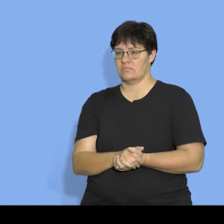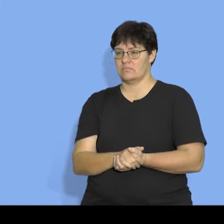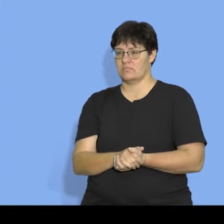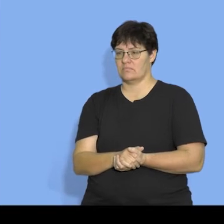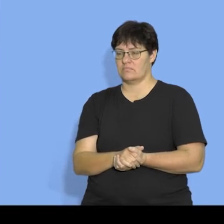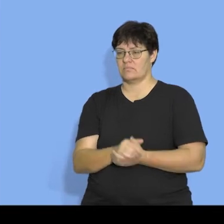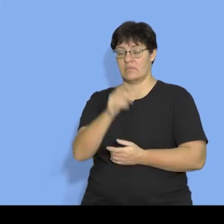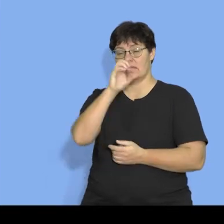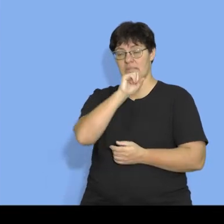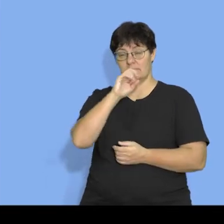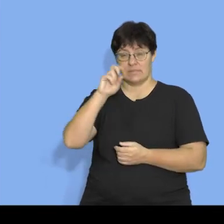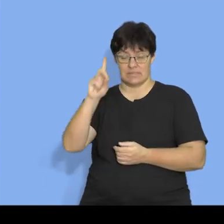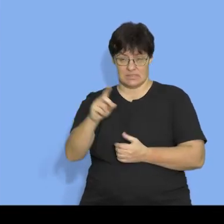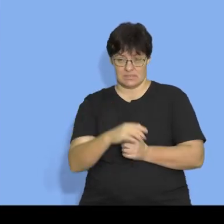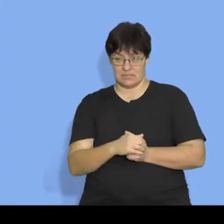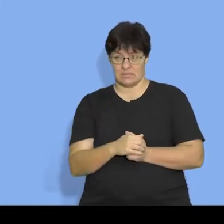we know is speed